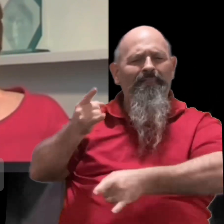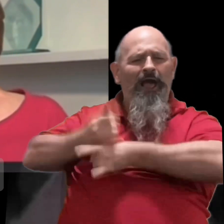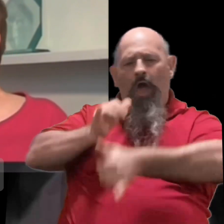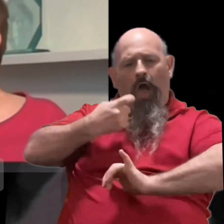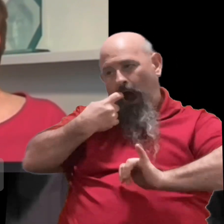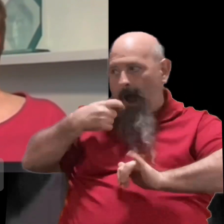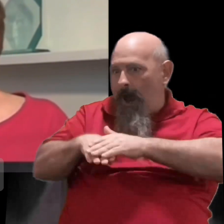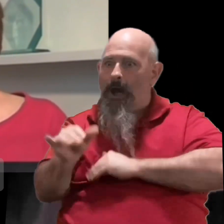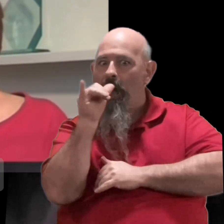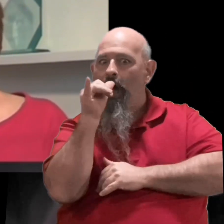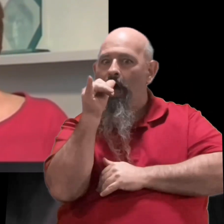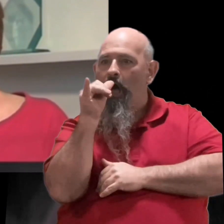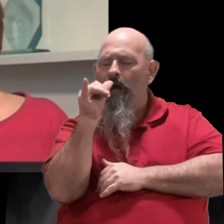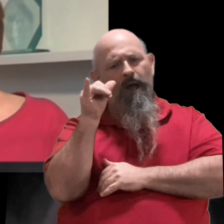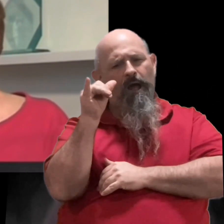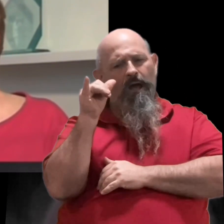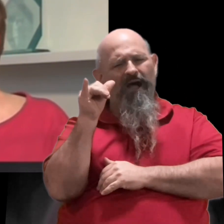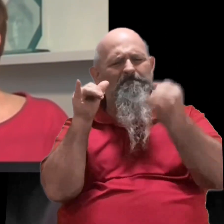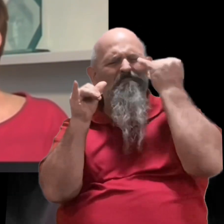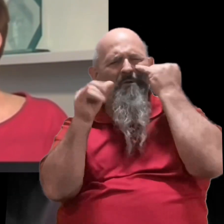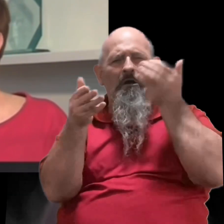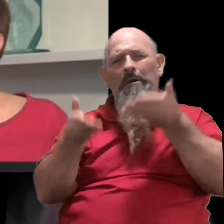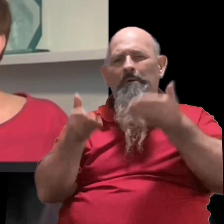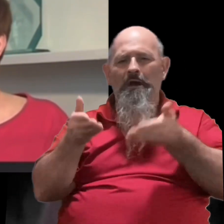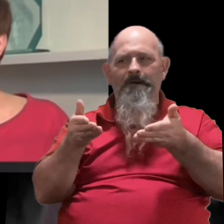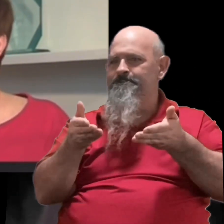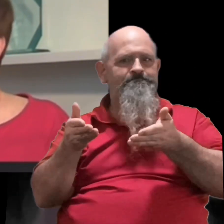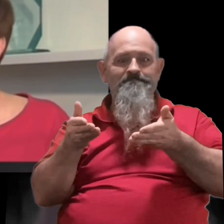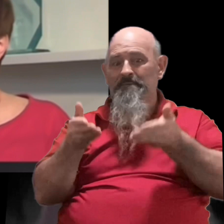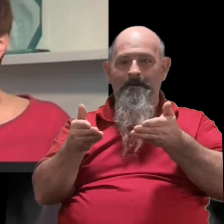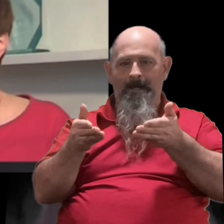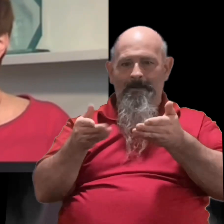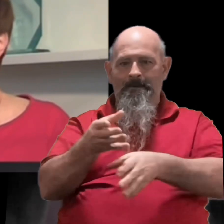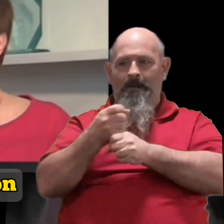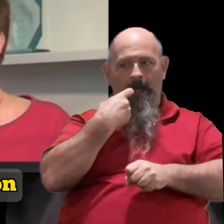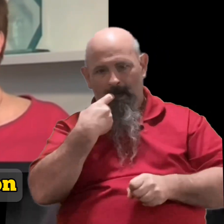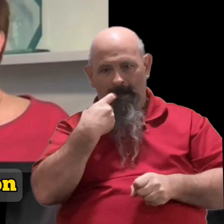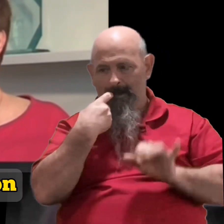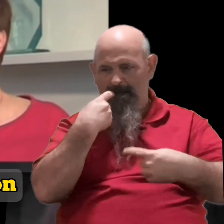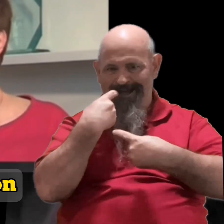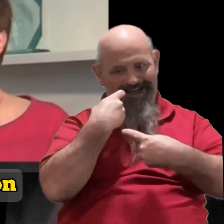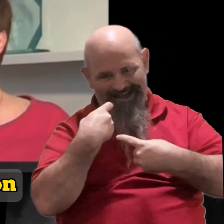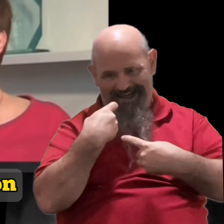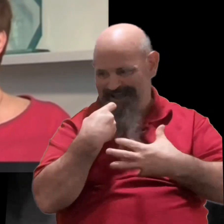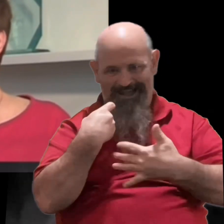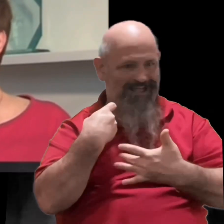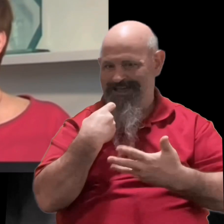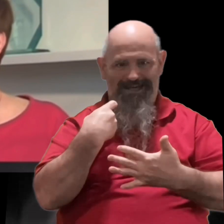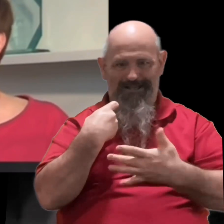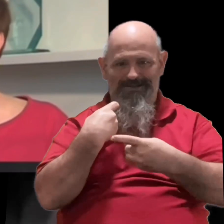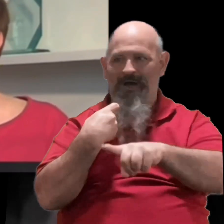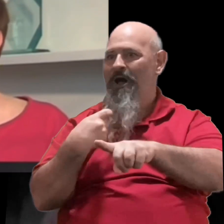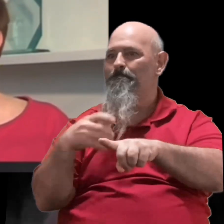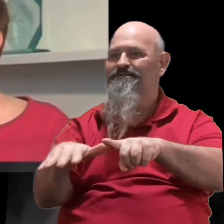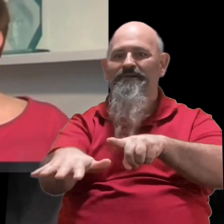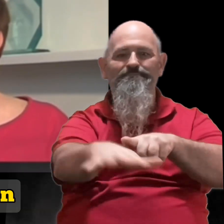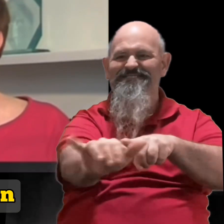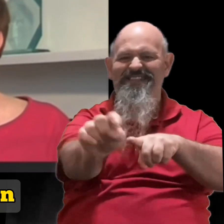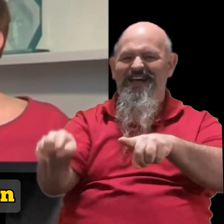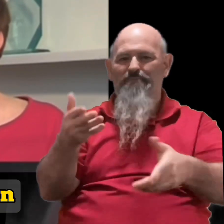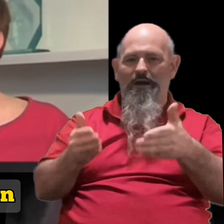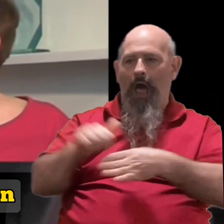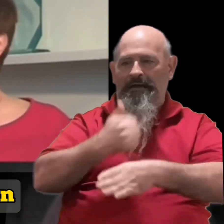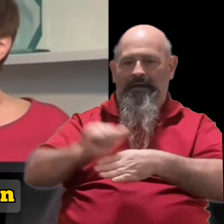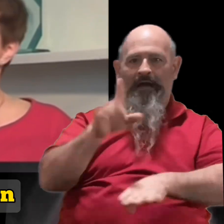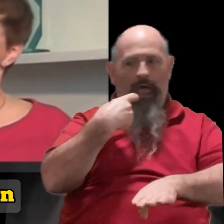like an alcoholic in a bar. If you've got an addiction, and this is an addiction, then you will go to some place that you